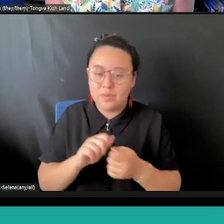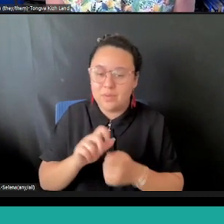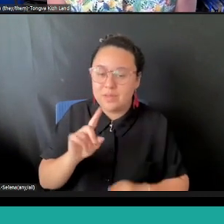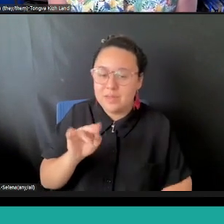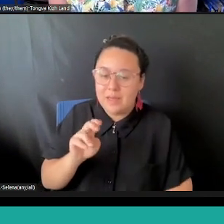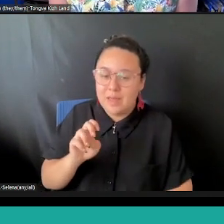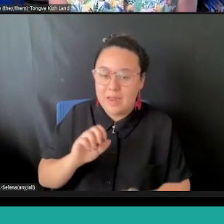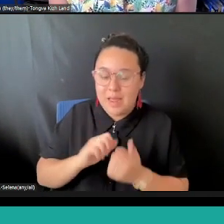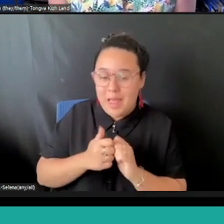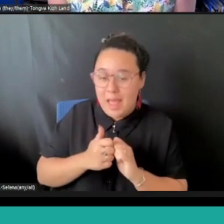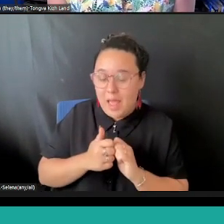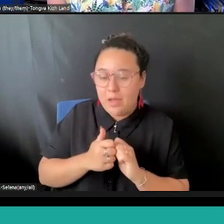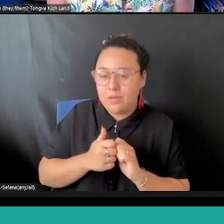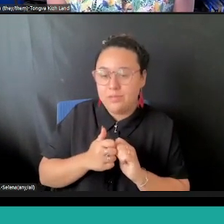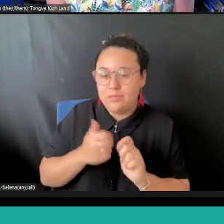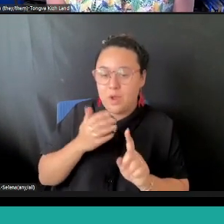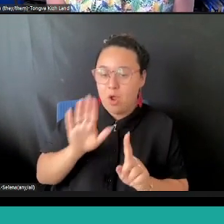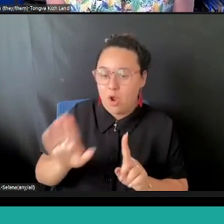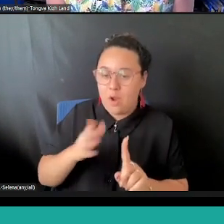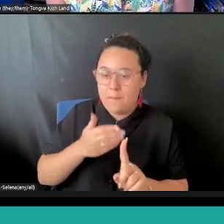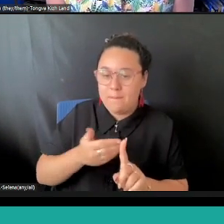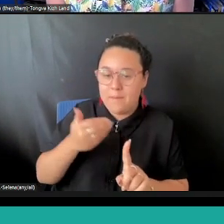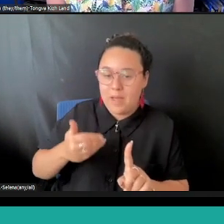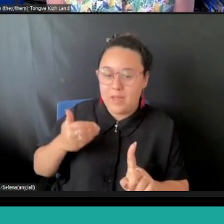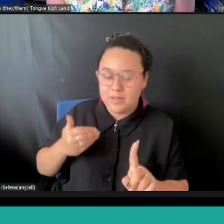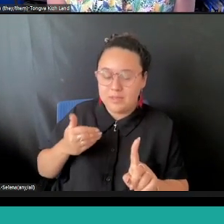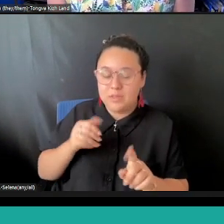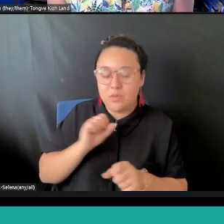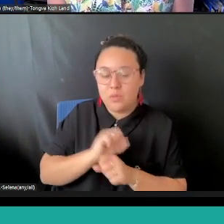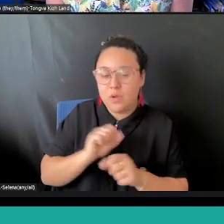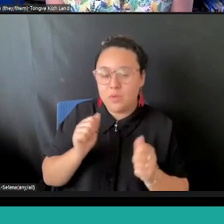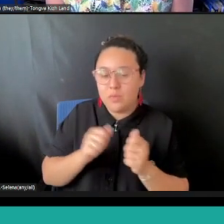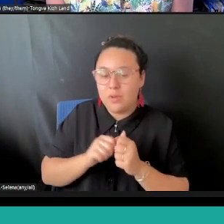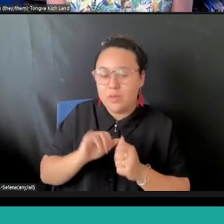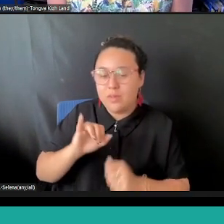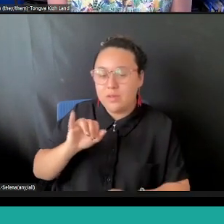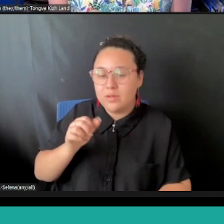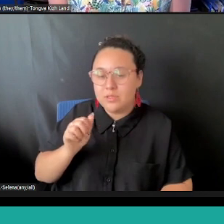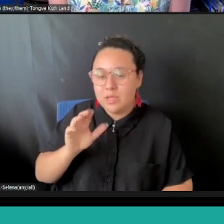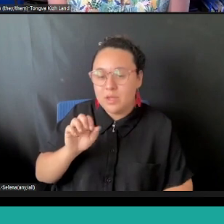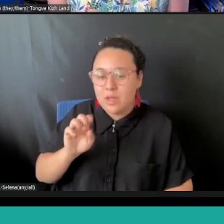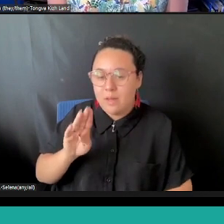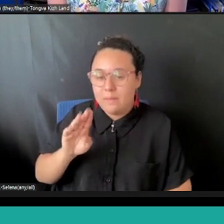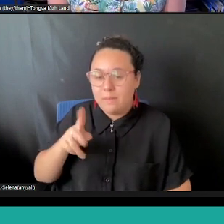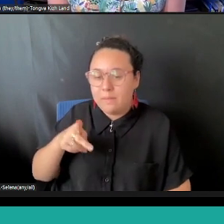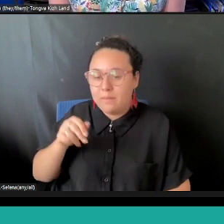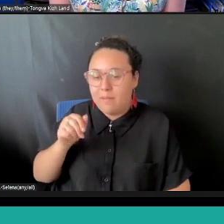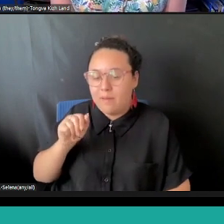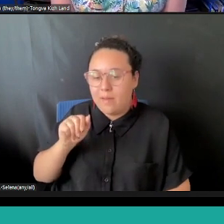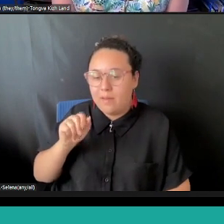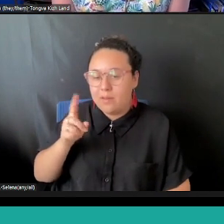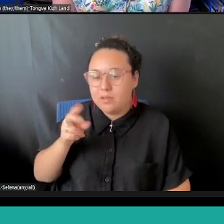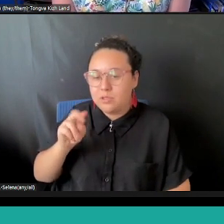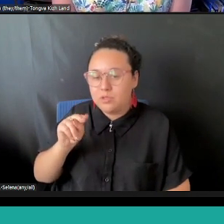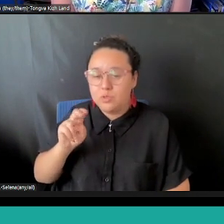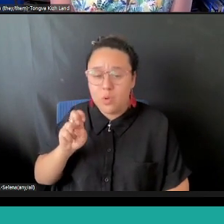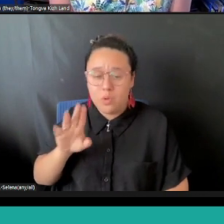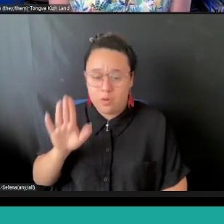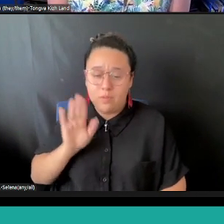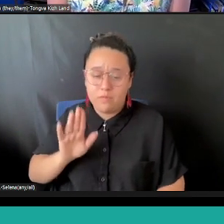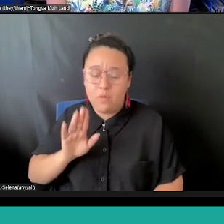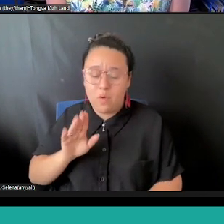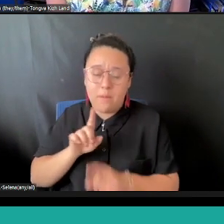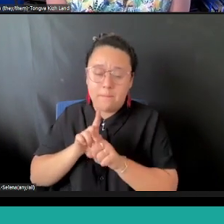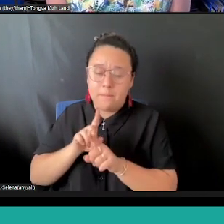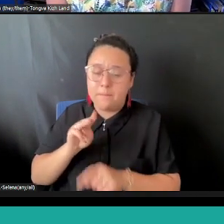the work of Jacob Padron, right? Another one of her mentees. And so could you talk to us a little bit about your work with the